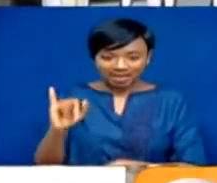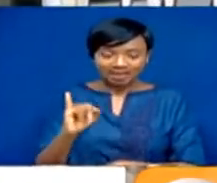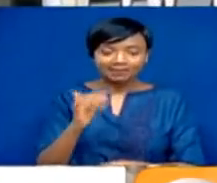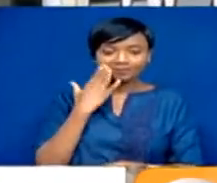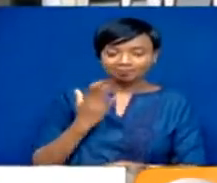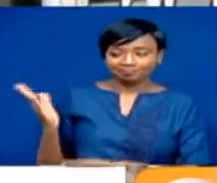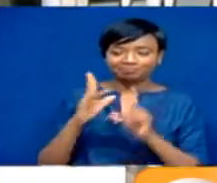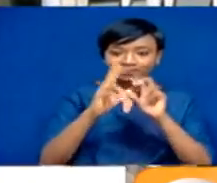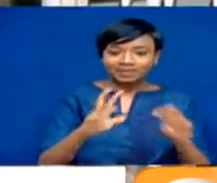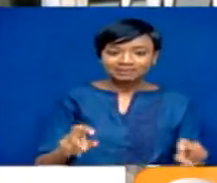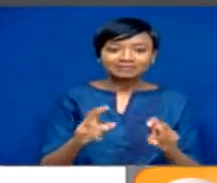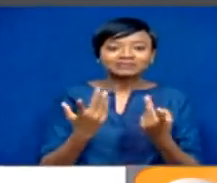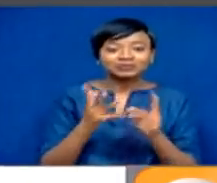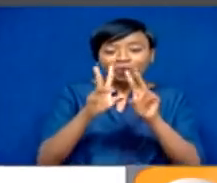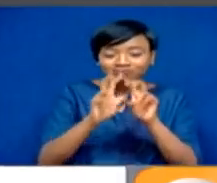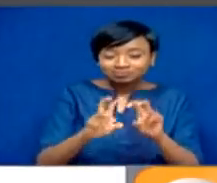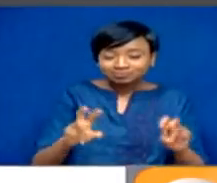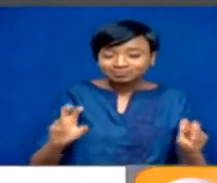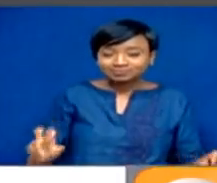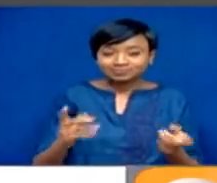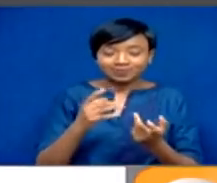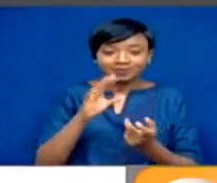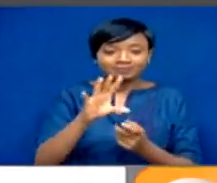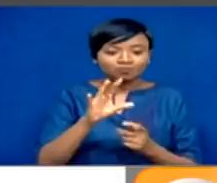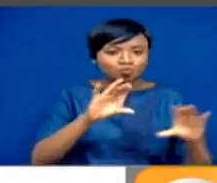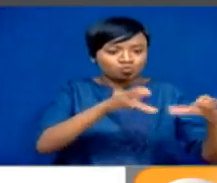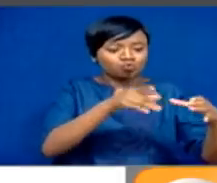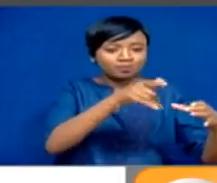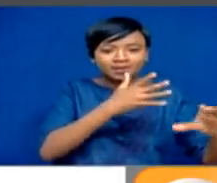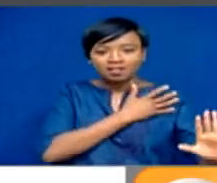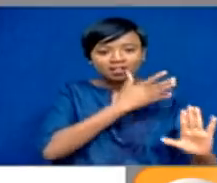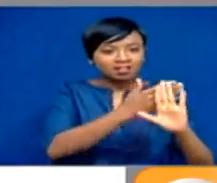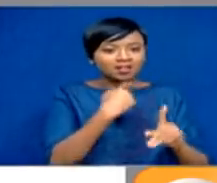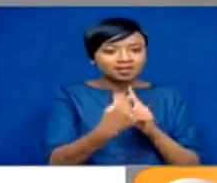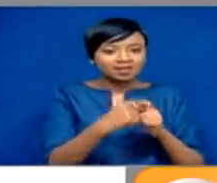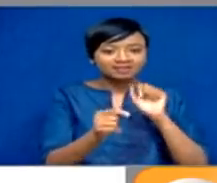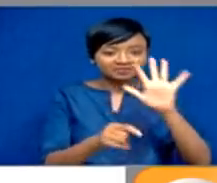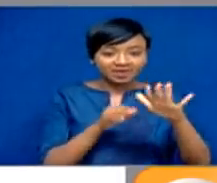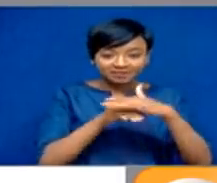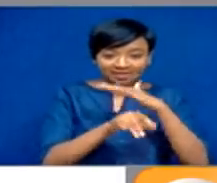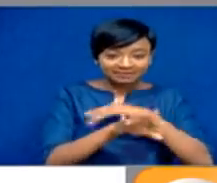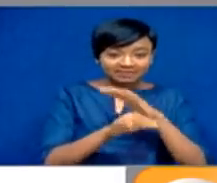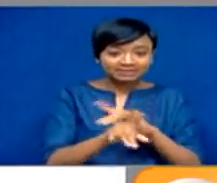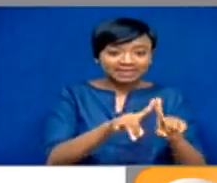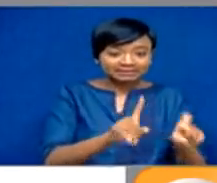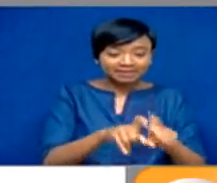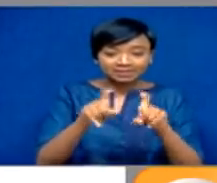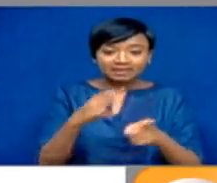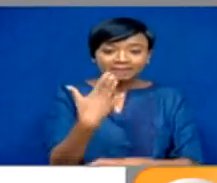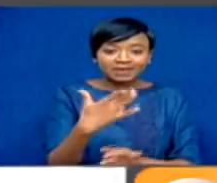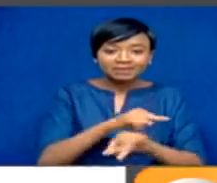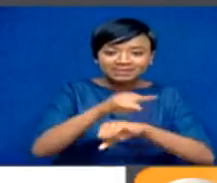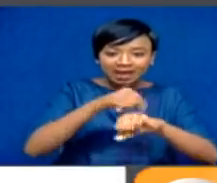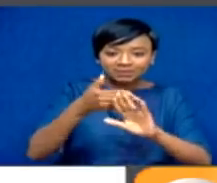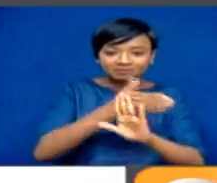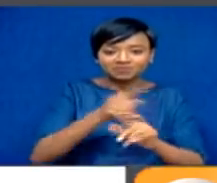Examinations Council. The probe targeted a syndicate which for the last 5 years has been accessing examination materials hours